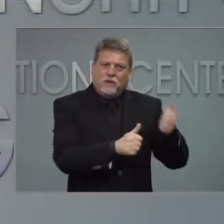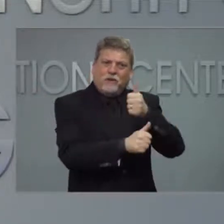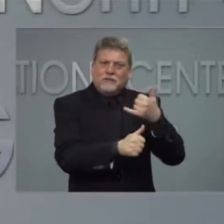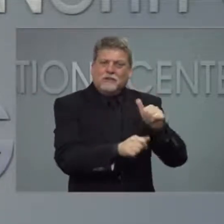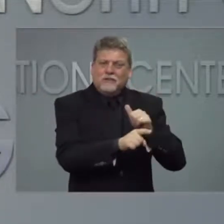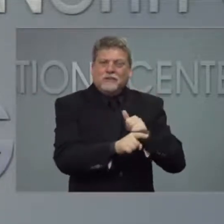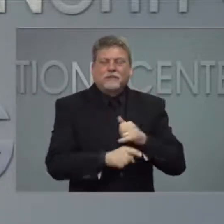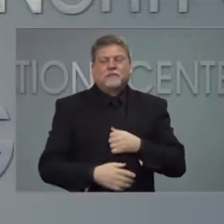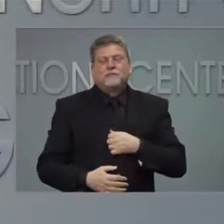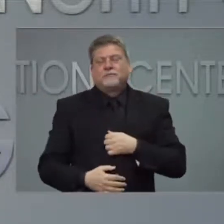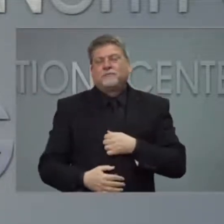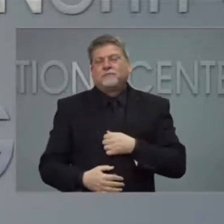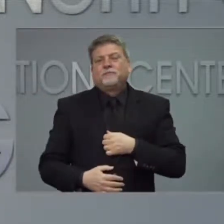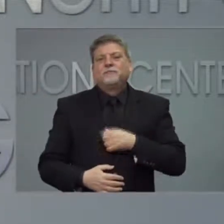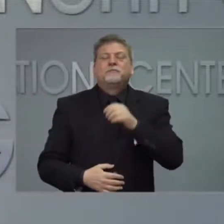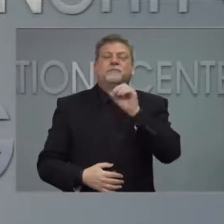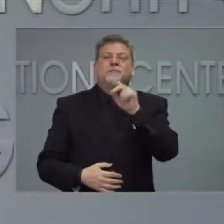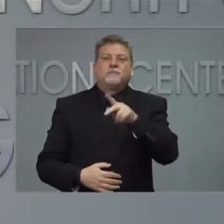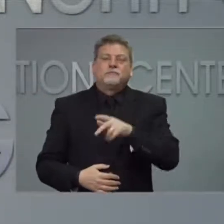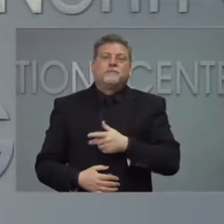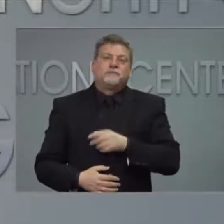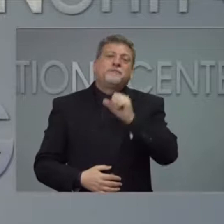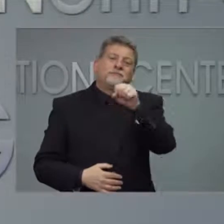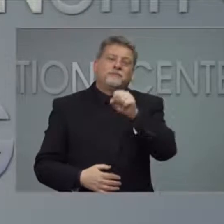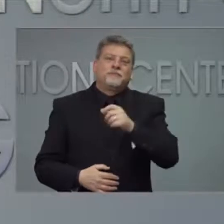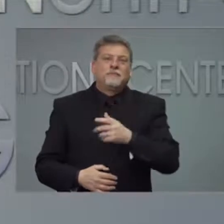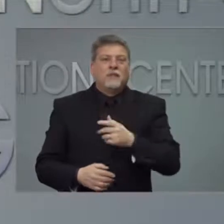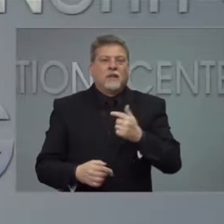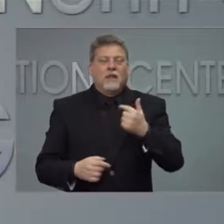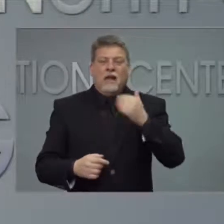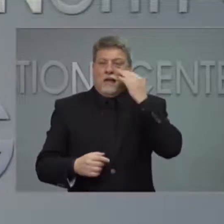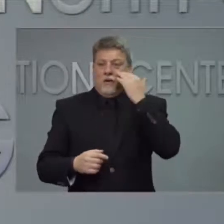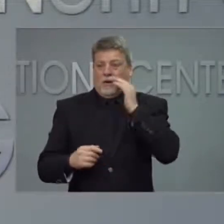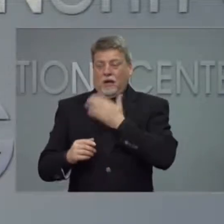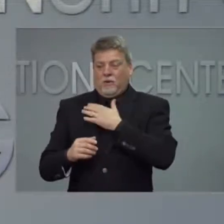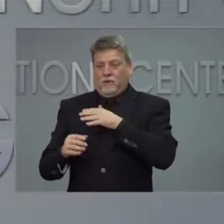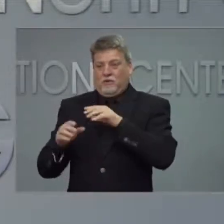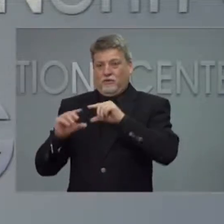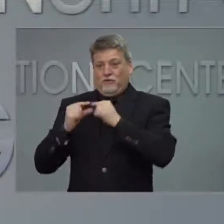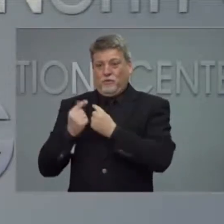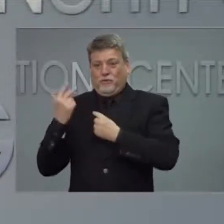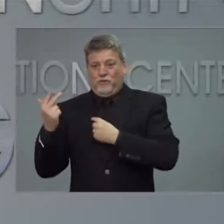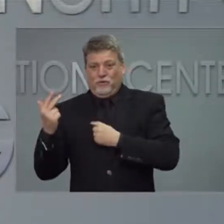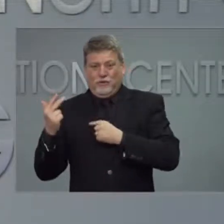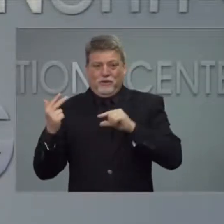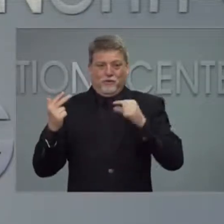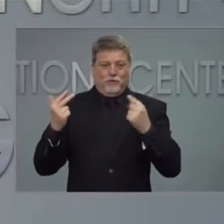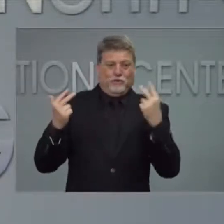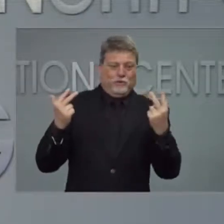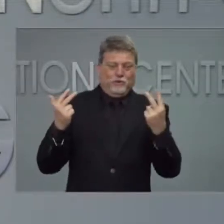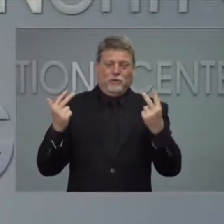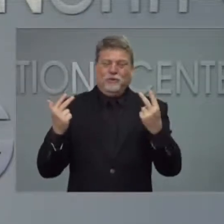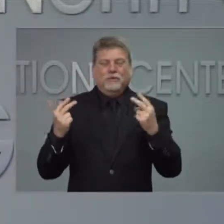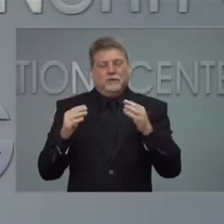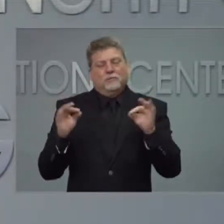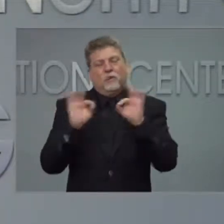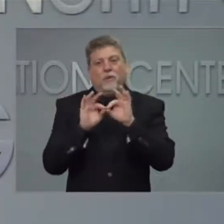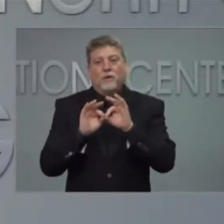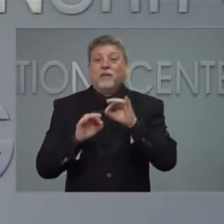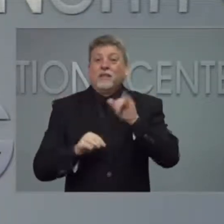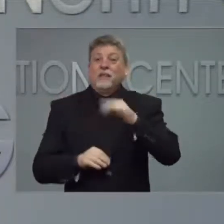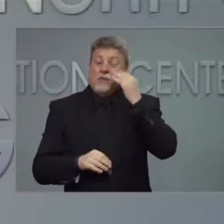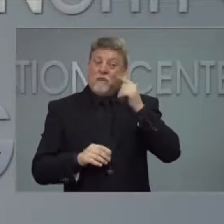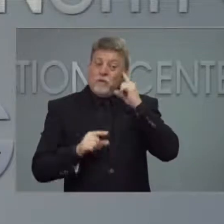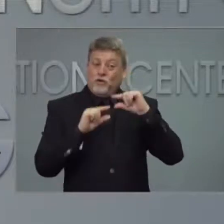frontline healthcare workers and 65 and over are vaccinated. And this is why we gave them a